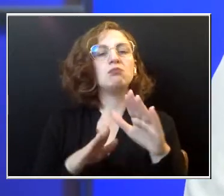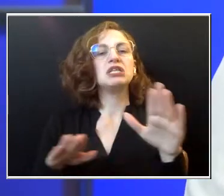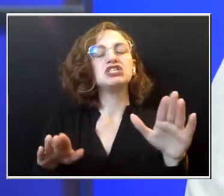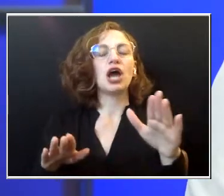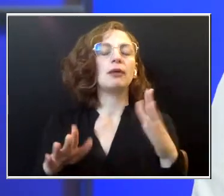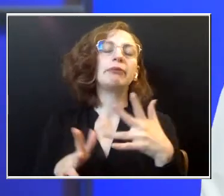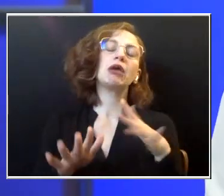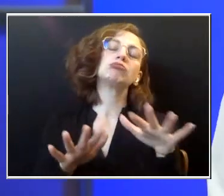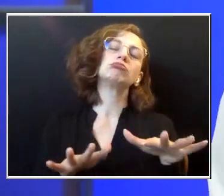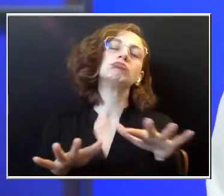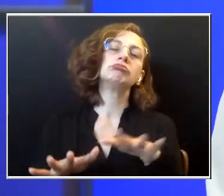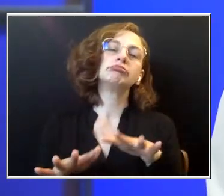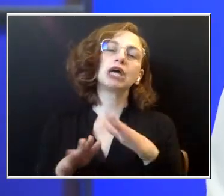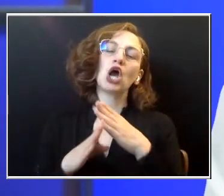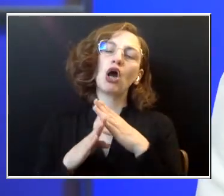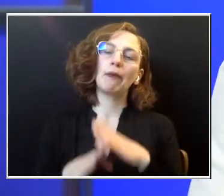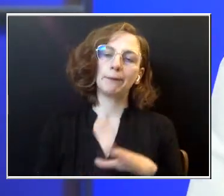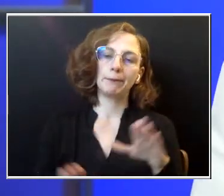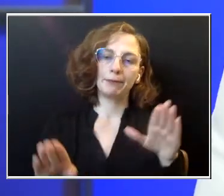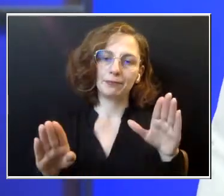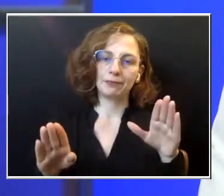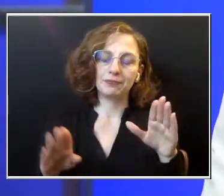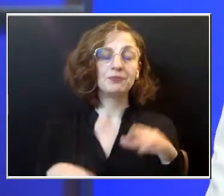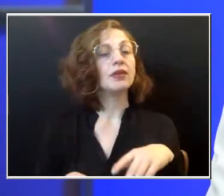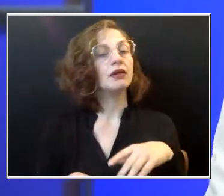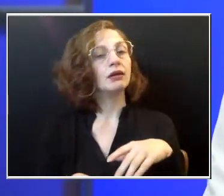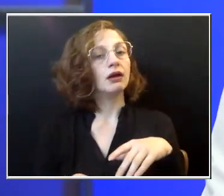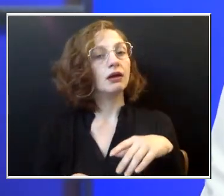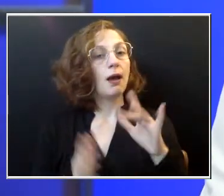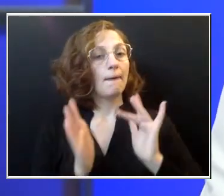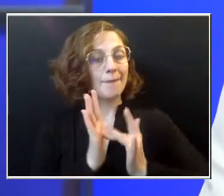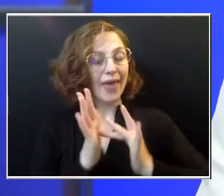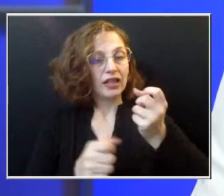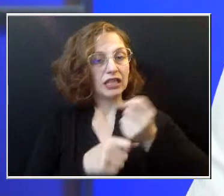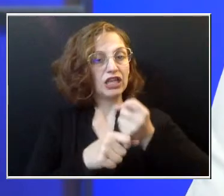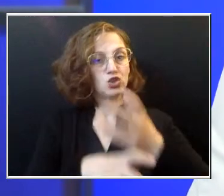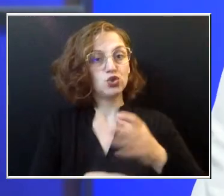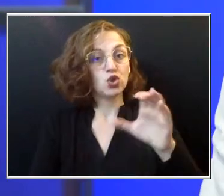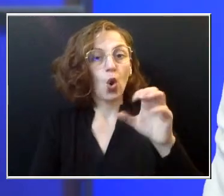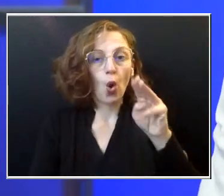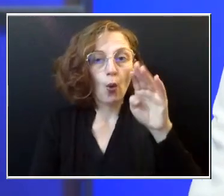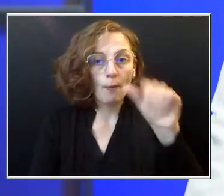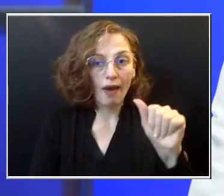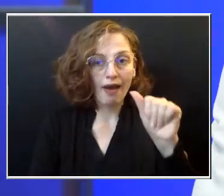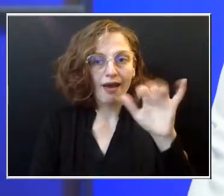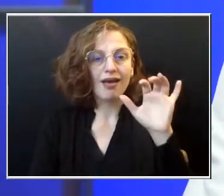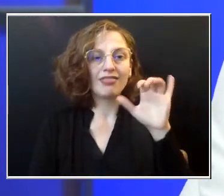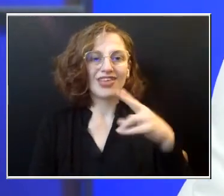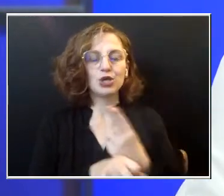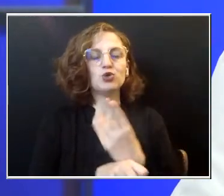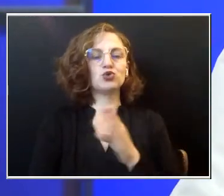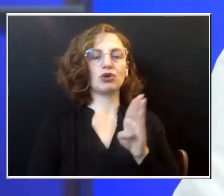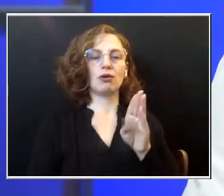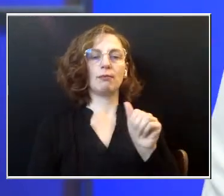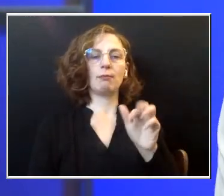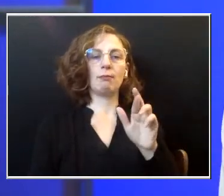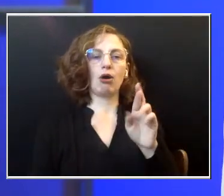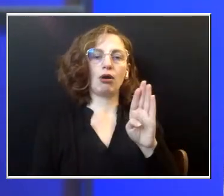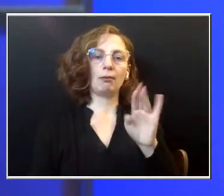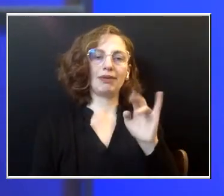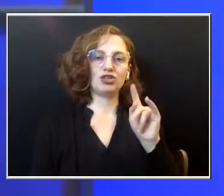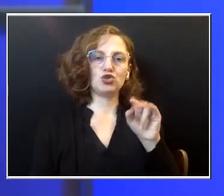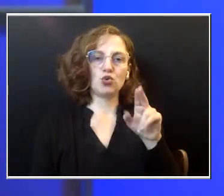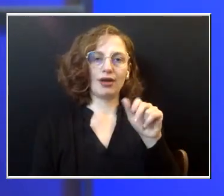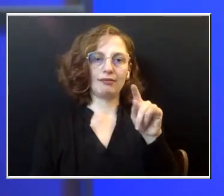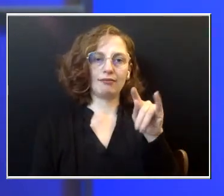induced coma is a barbiturate to help really calm the brain and really stop brain waves